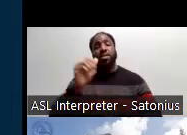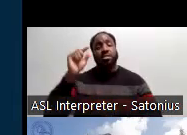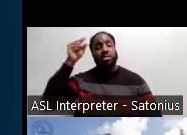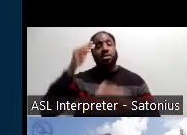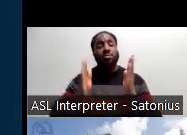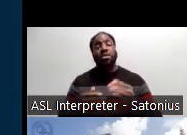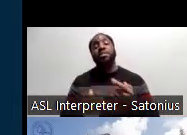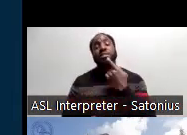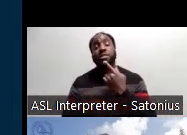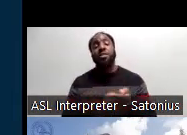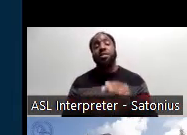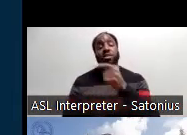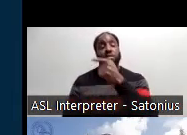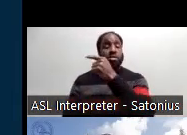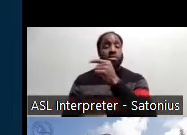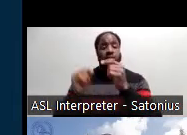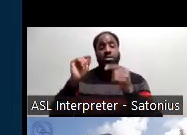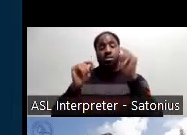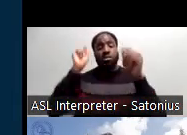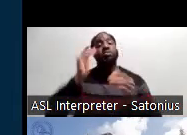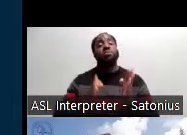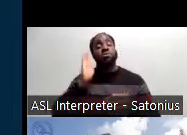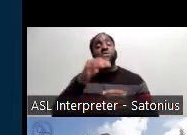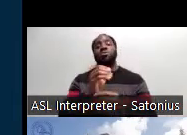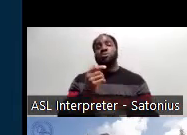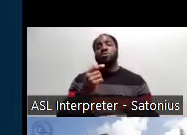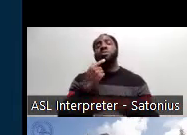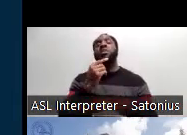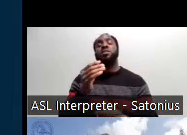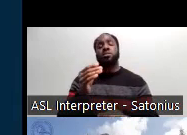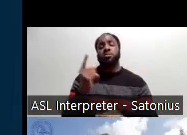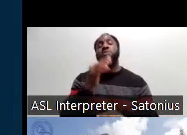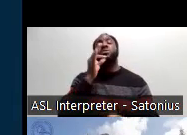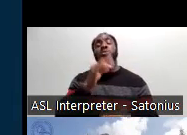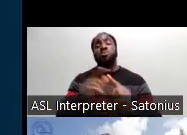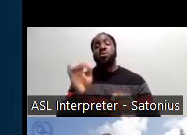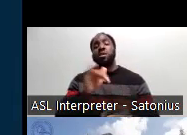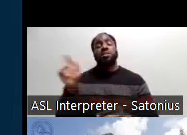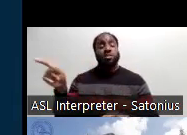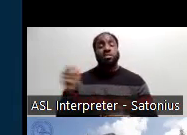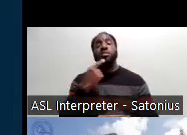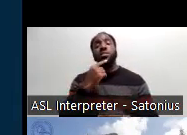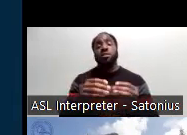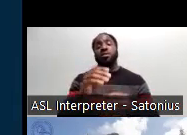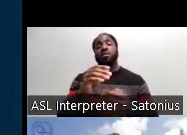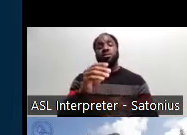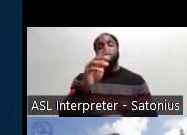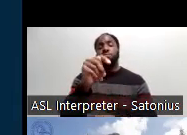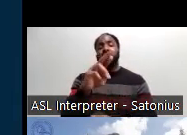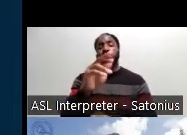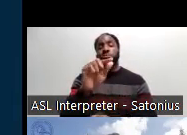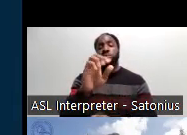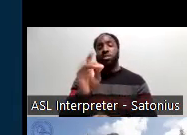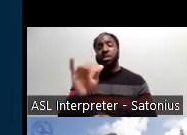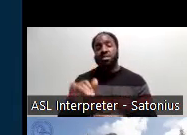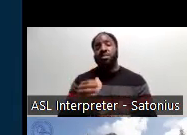said. He'll be making remarks at Half Moon Bay in a few minutes, but as he has said, tragedy upon tragedy.